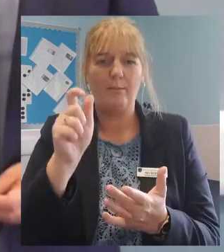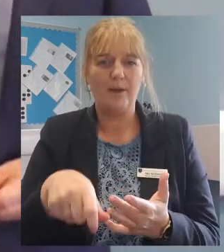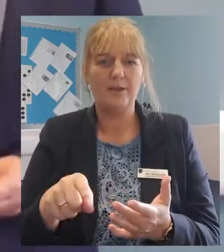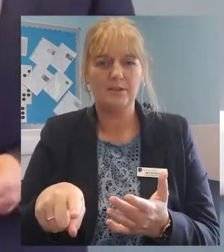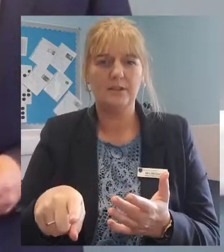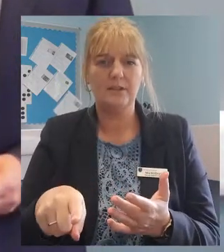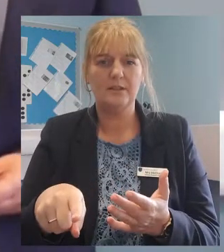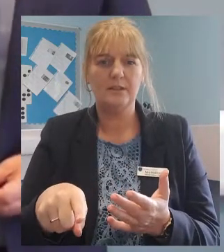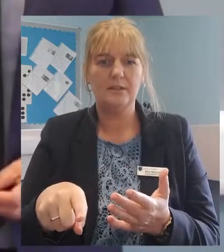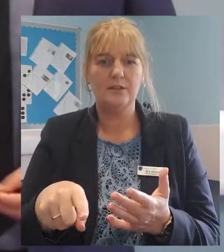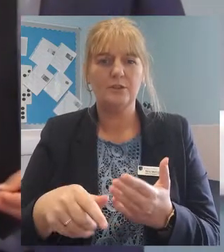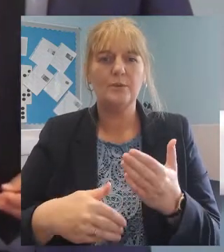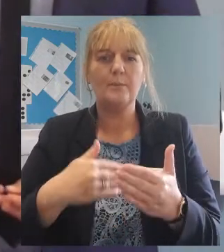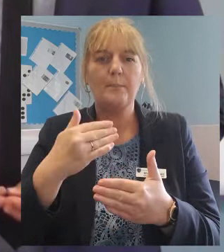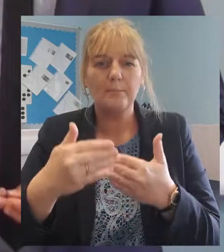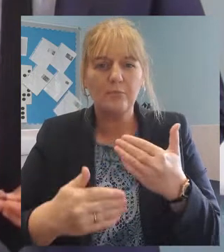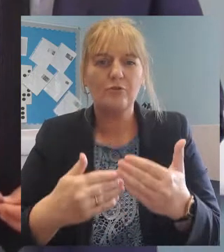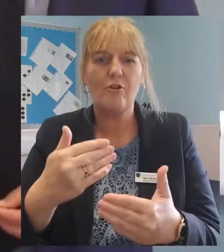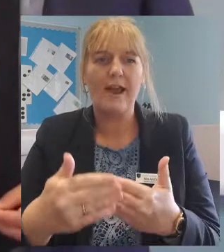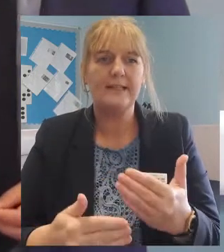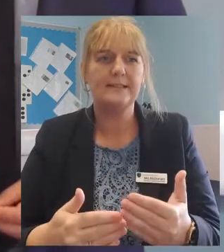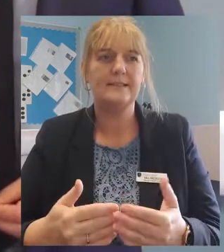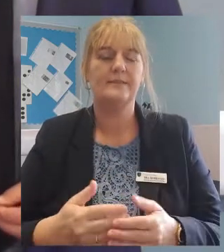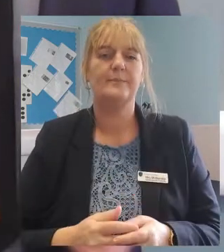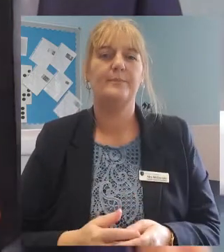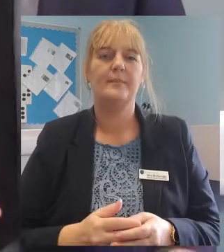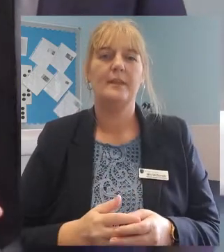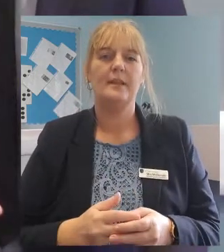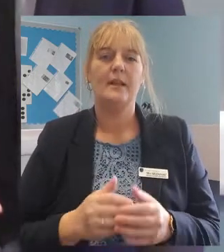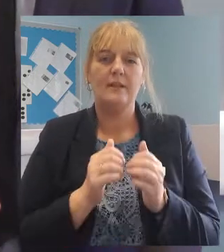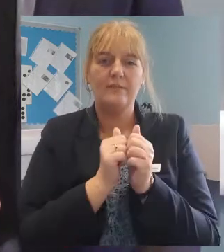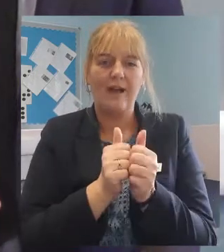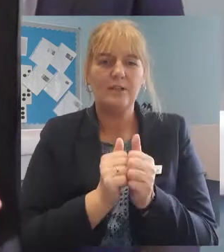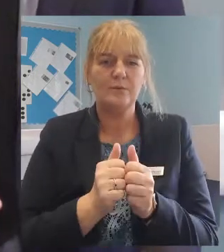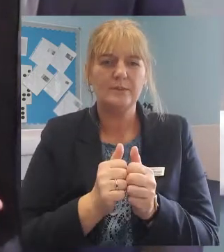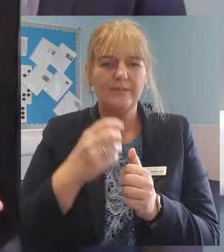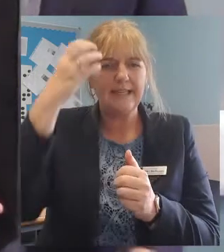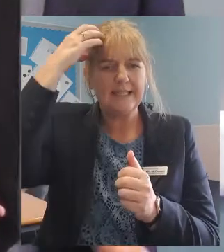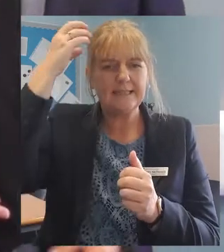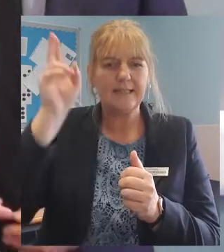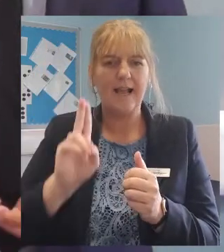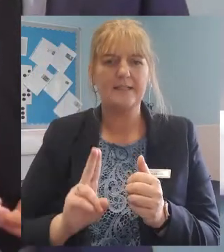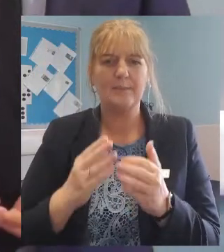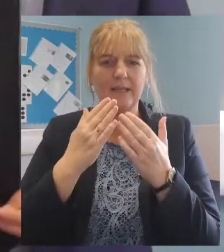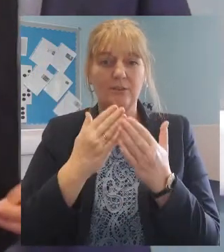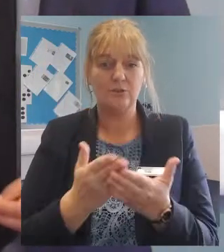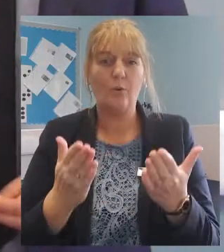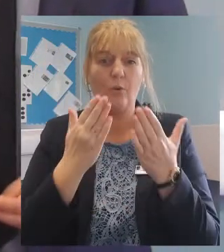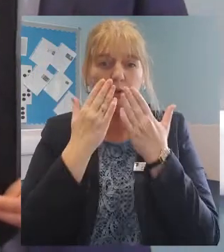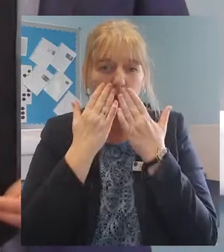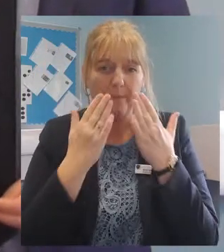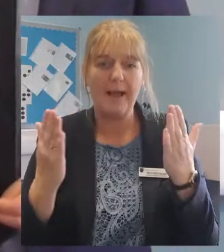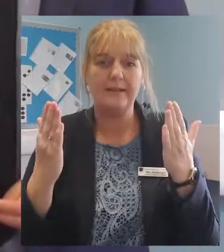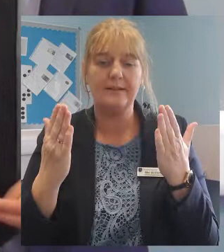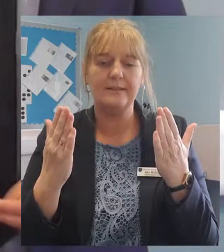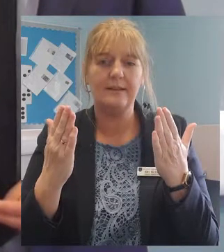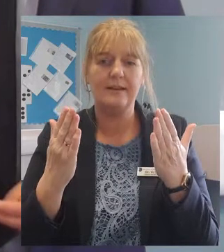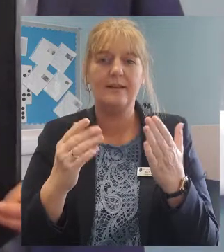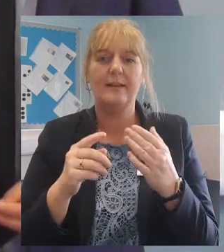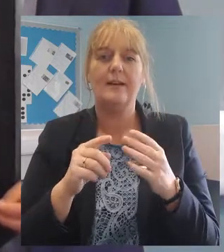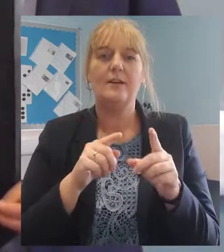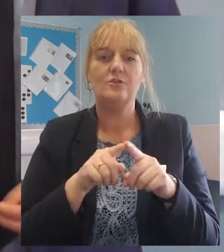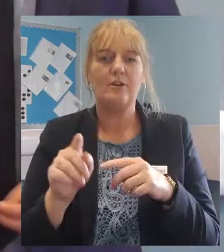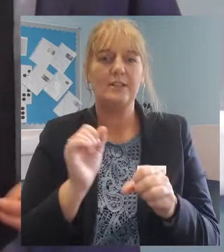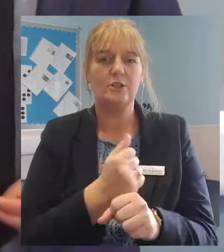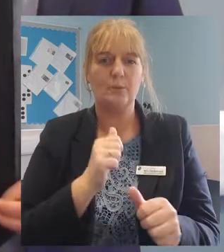actions. Our school website defines the core value of humility as the following: seeking to do our personal